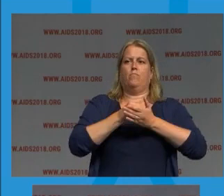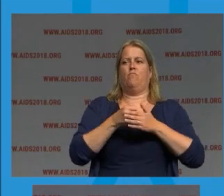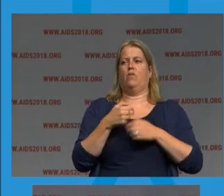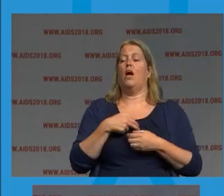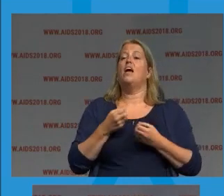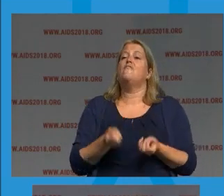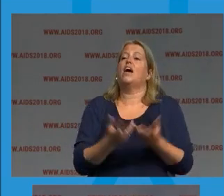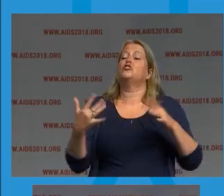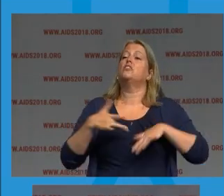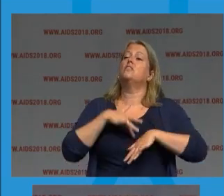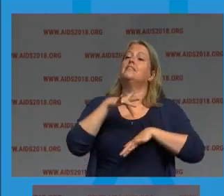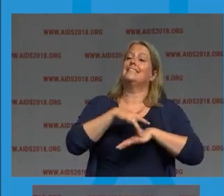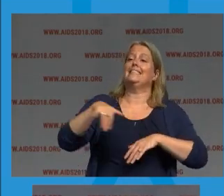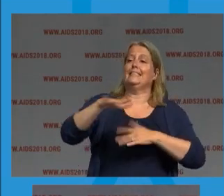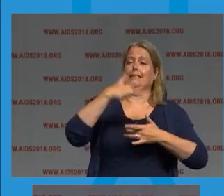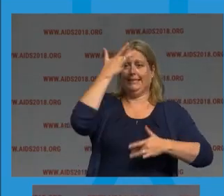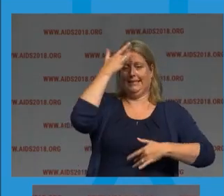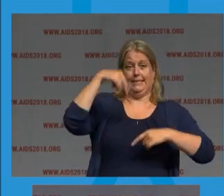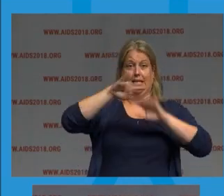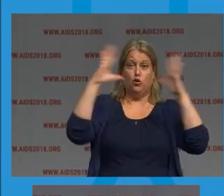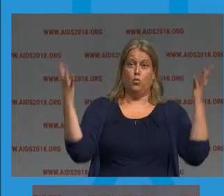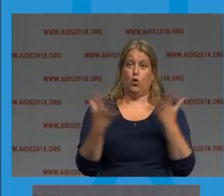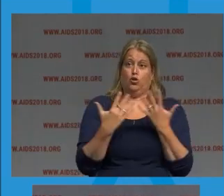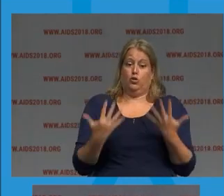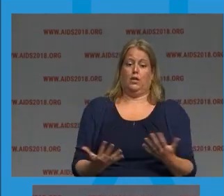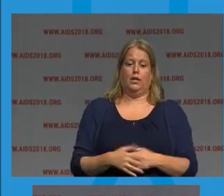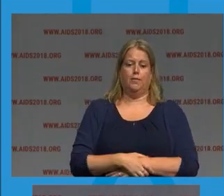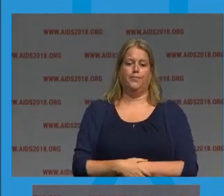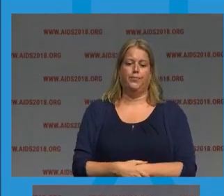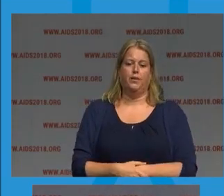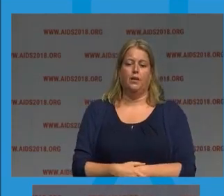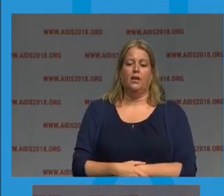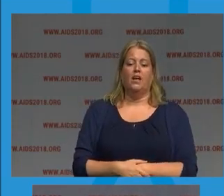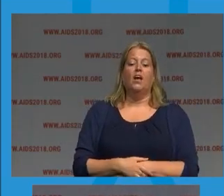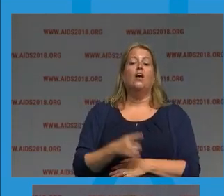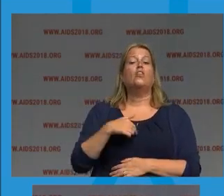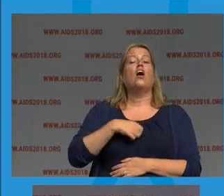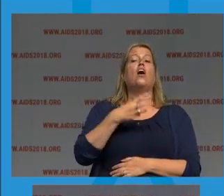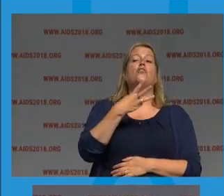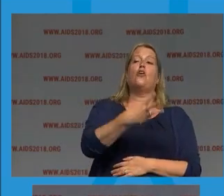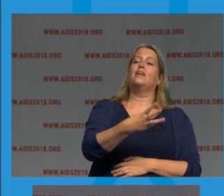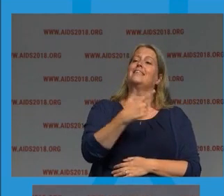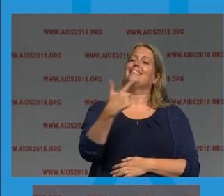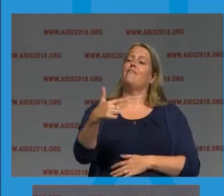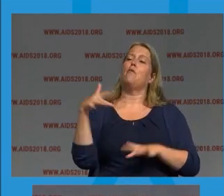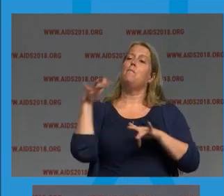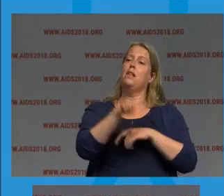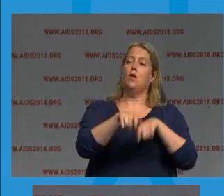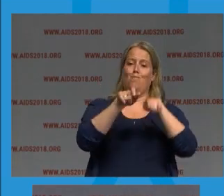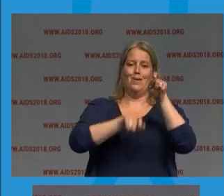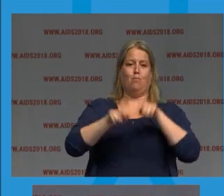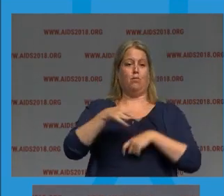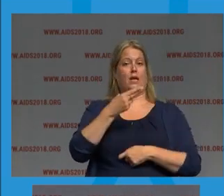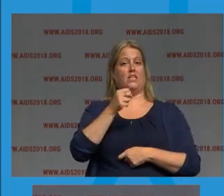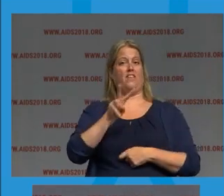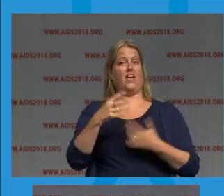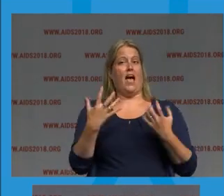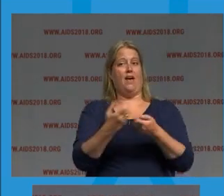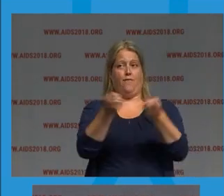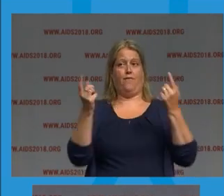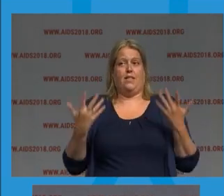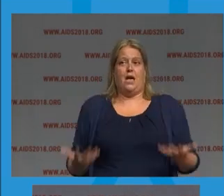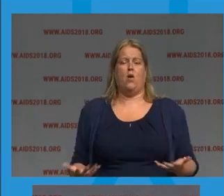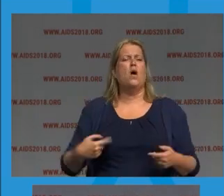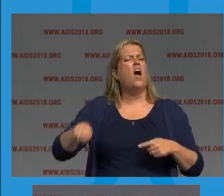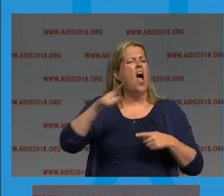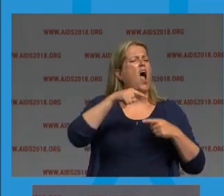today. There are 37 million people living with HIV. And although there is a lot of conversation, as we've just heard, about the end of